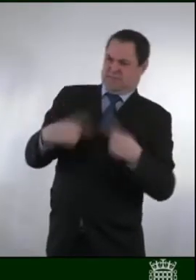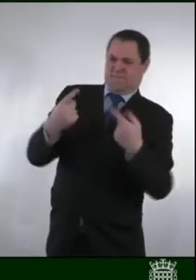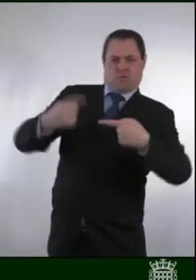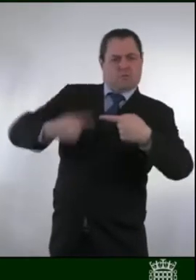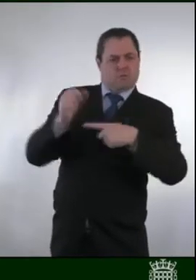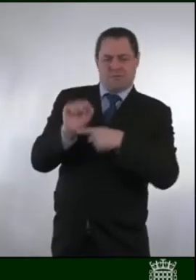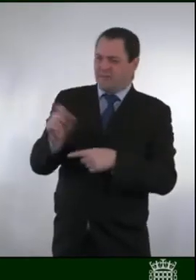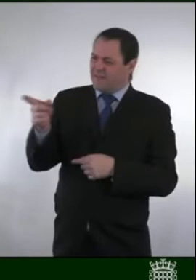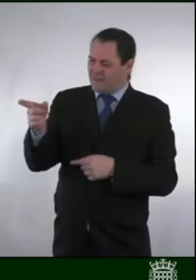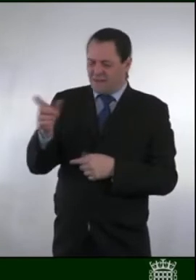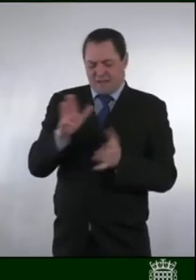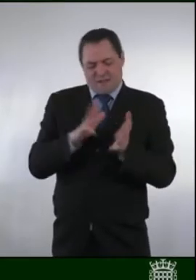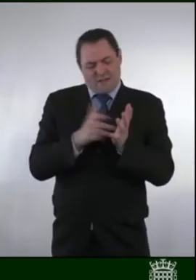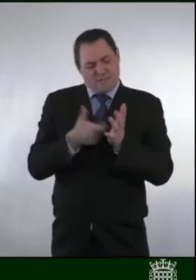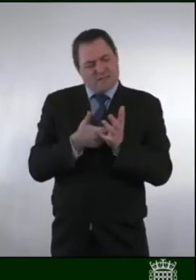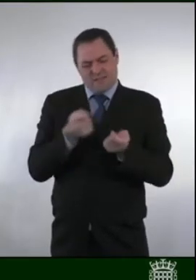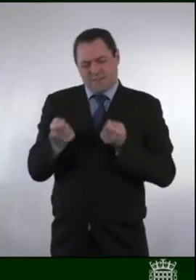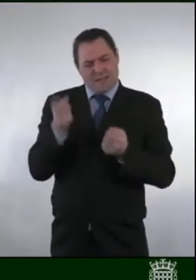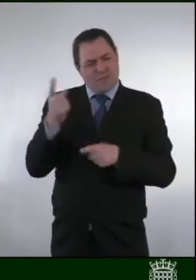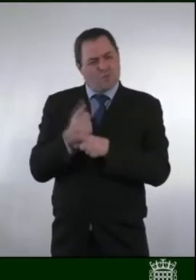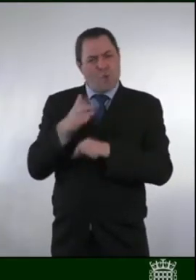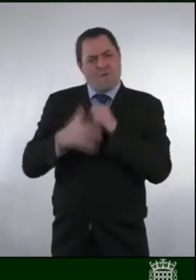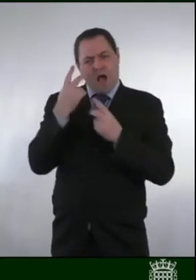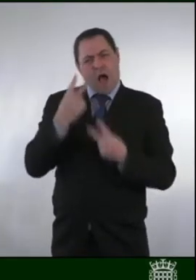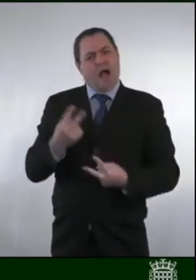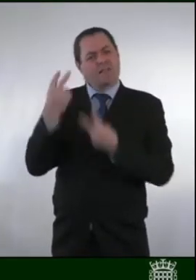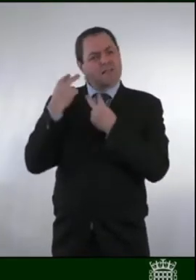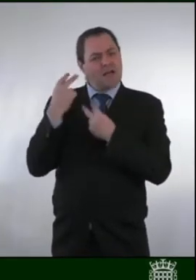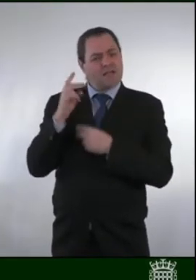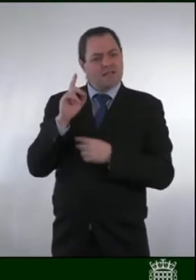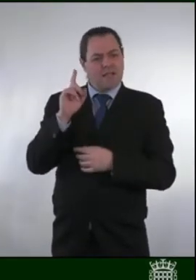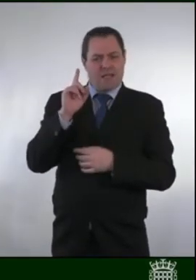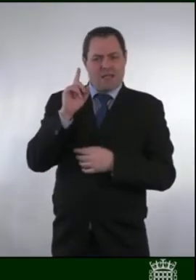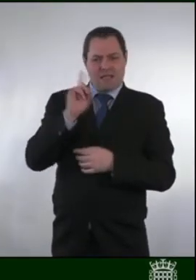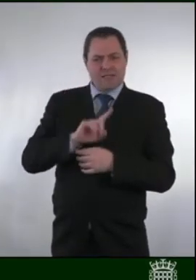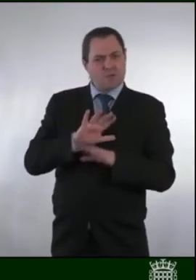He talks of hindsight. What the Home Secretary said last night, Prime Minister, it's not disputed,